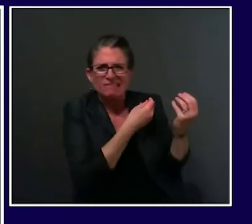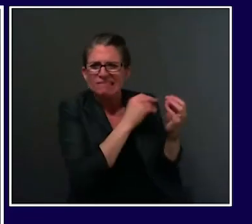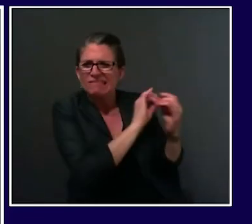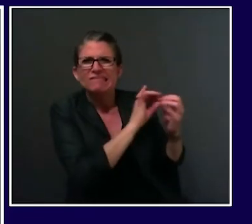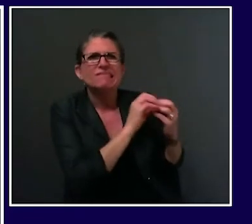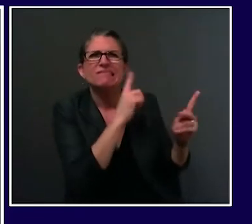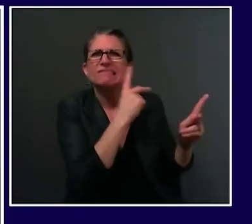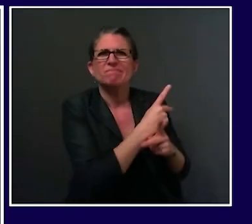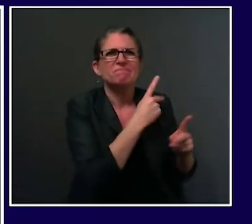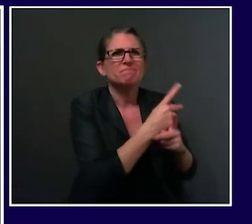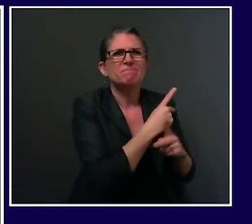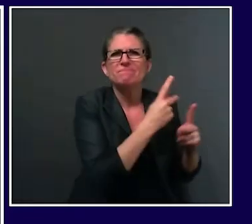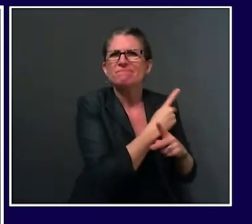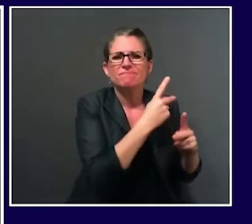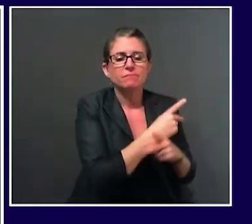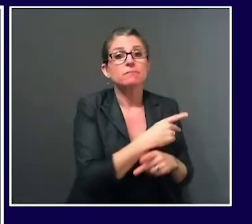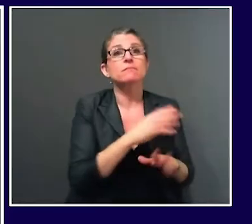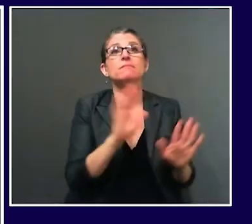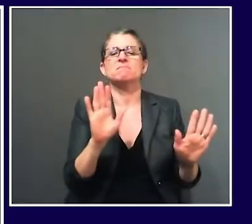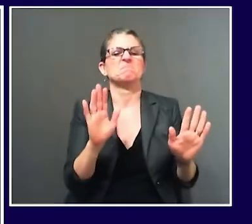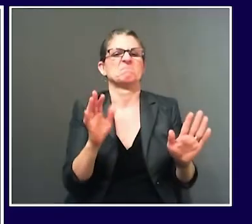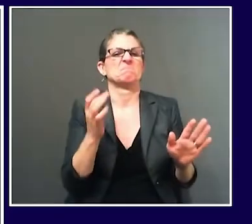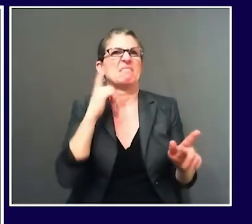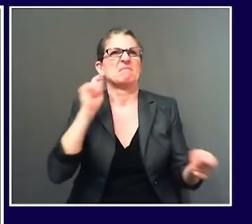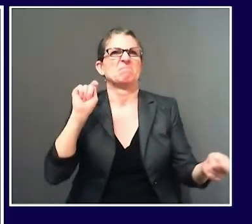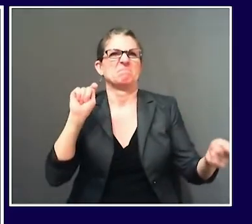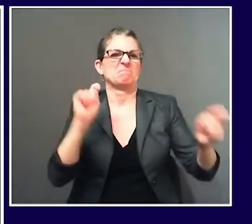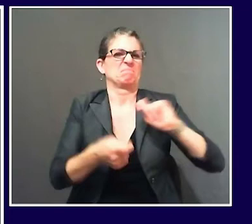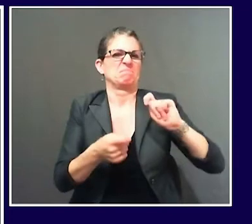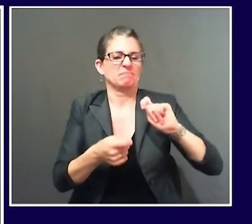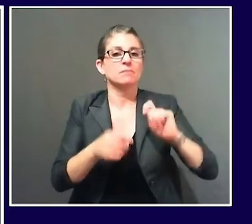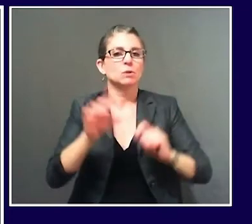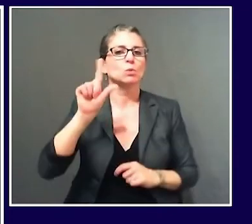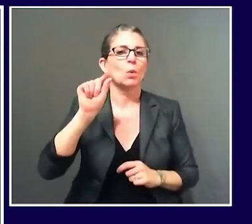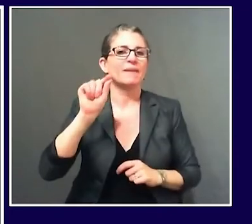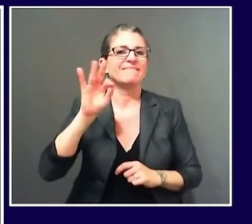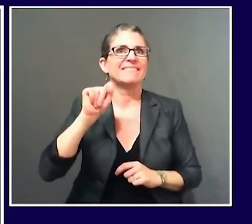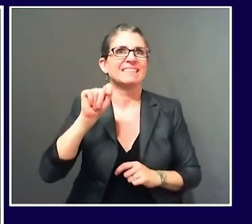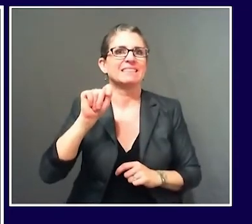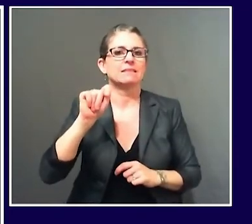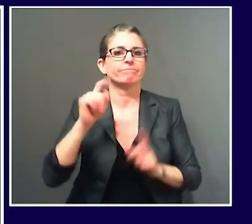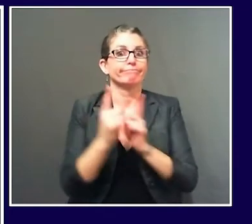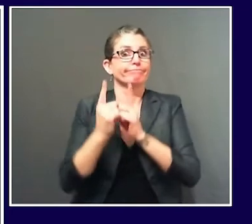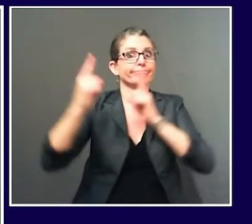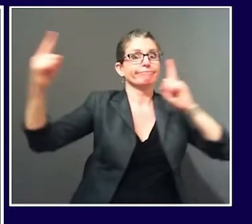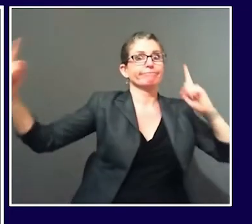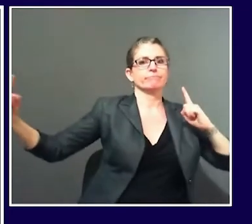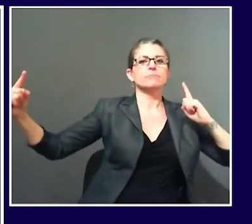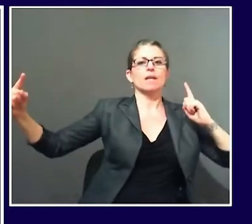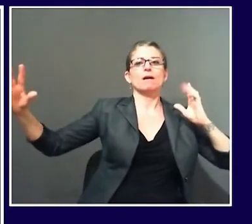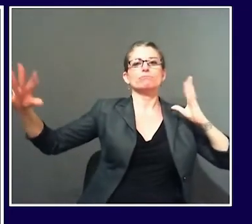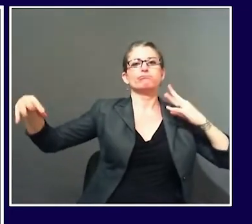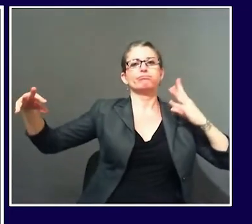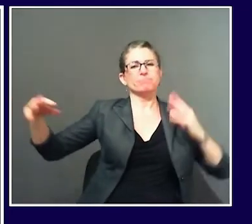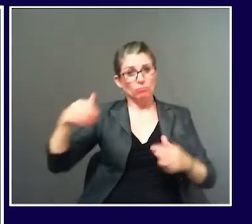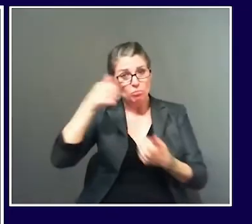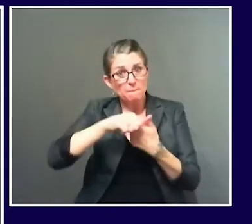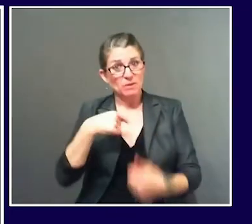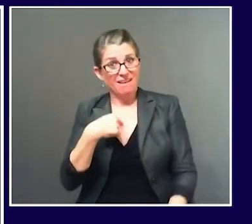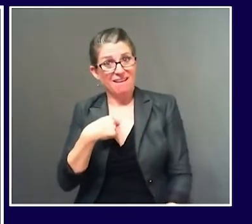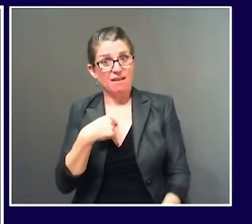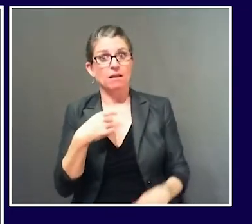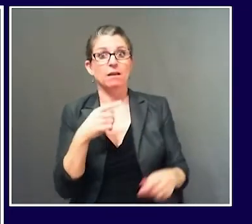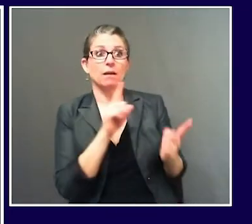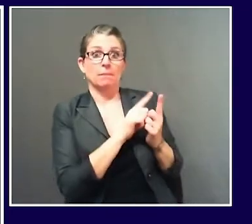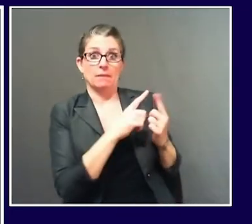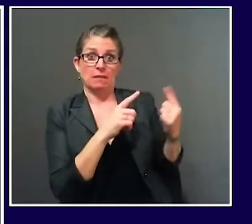apart times will do meetings on Zoom just to be safe. So we don't know that we haven't seen any evidence of